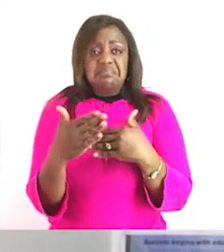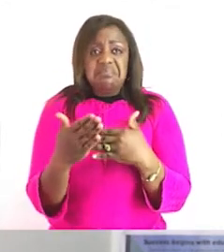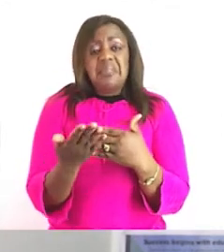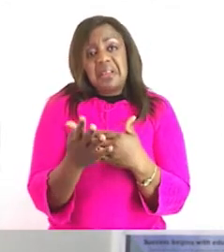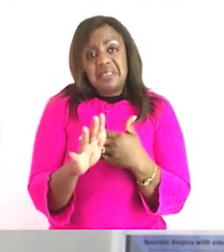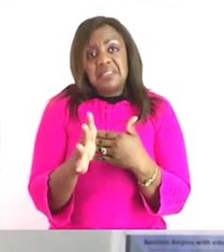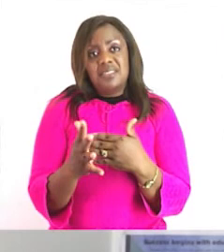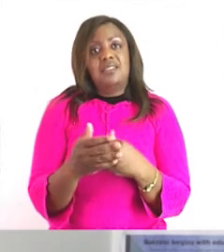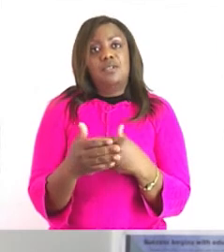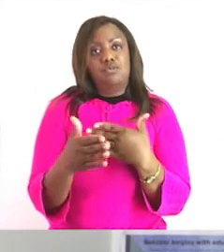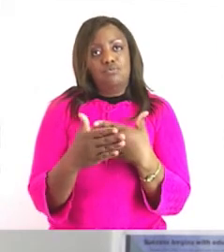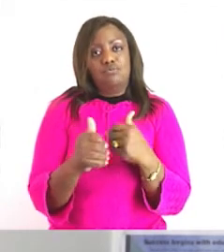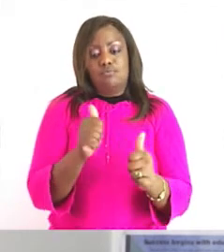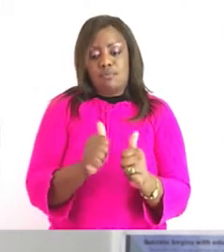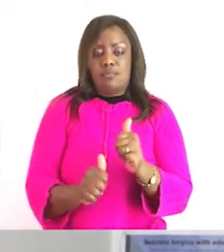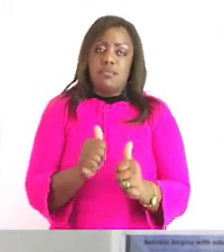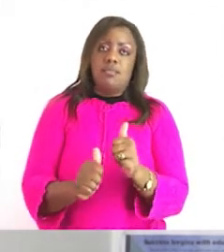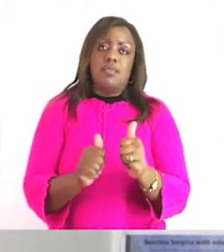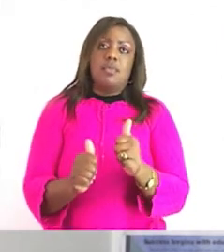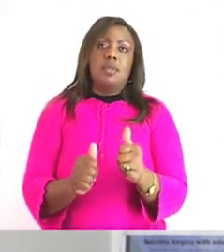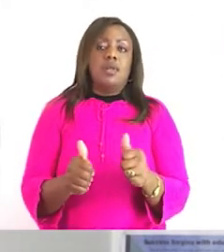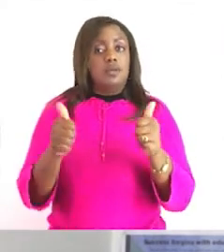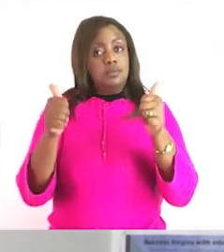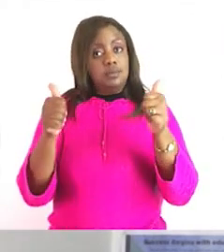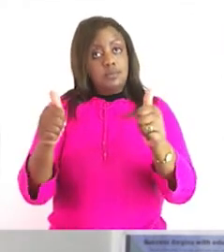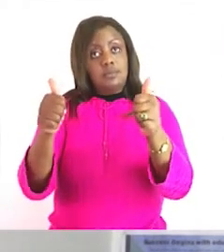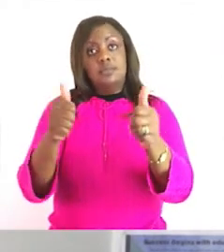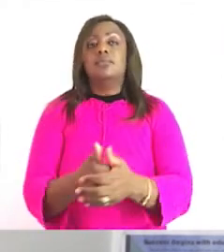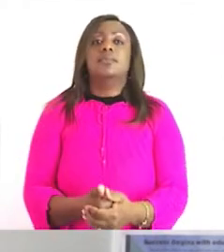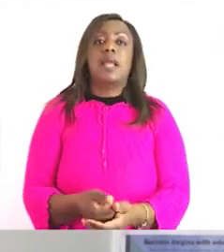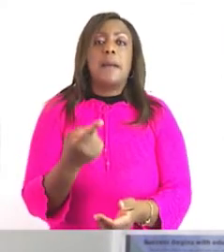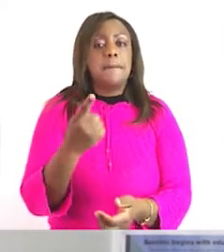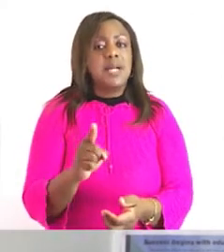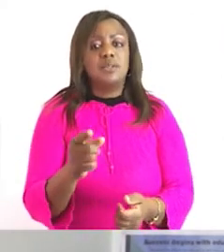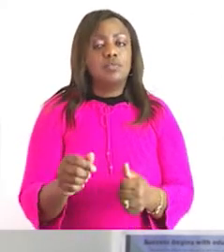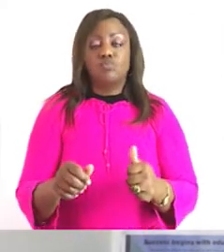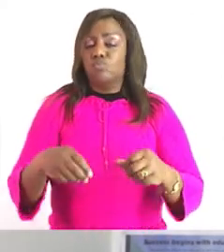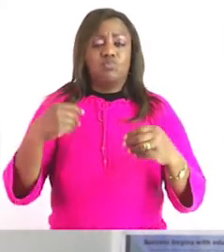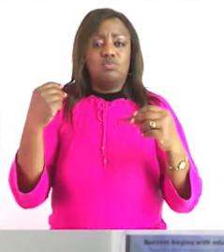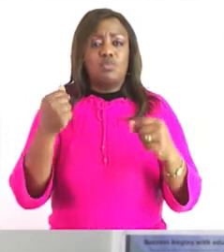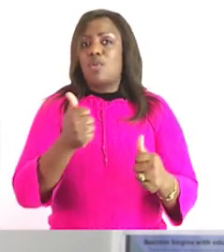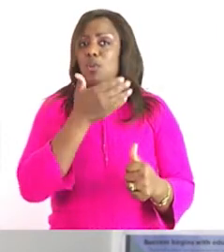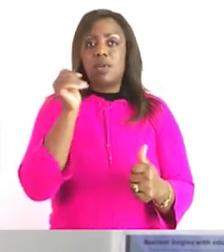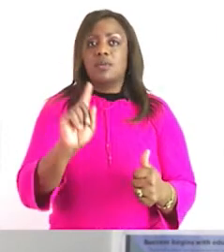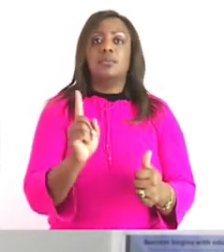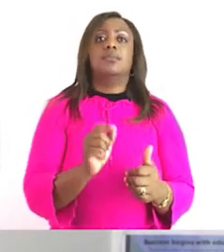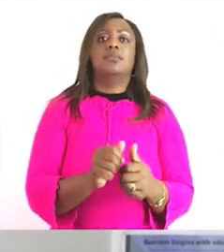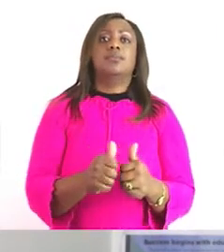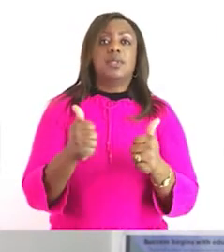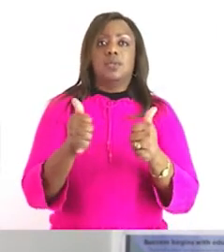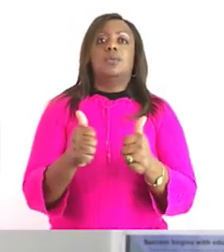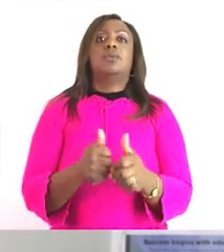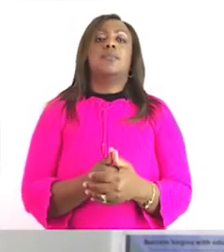the estimation was good but not excellent. So the comment, I